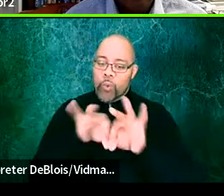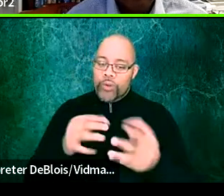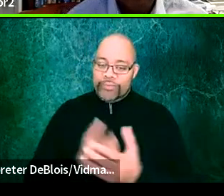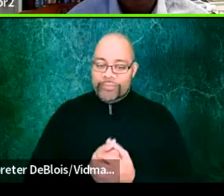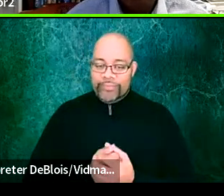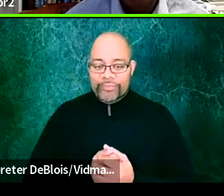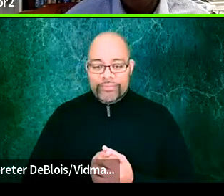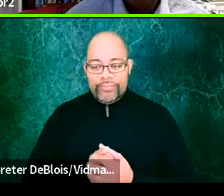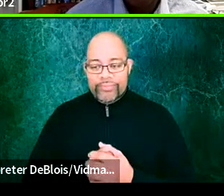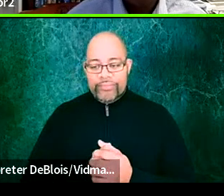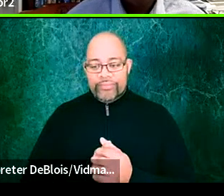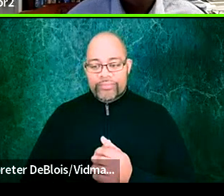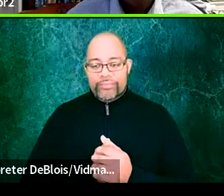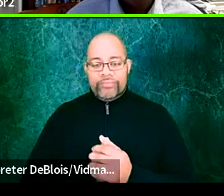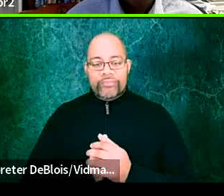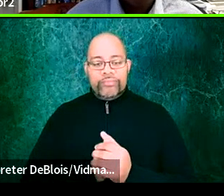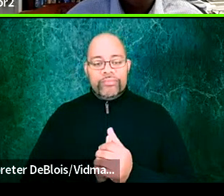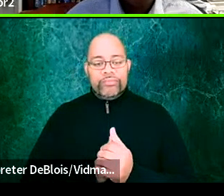thing.